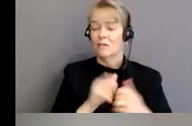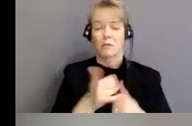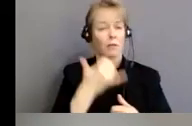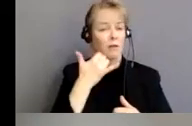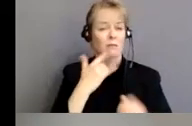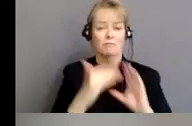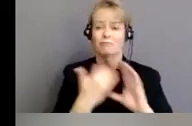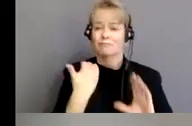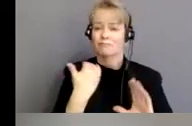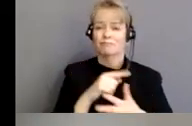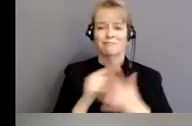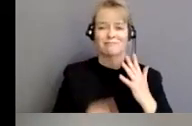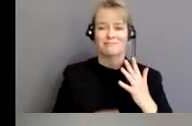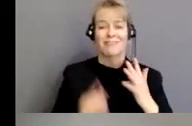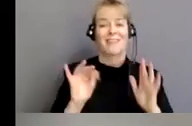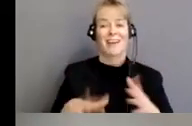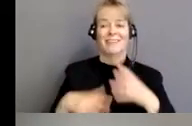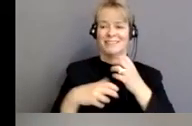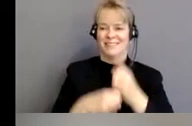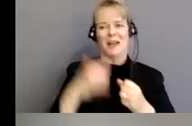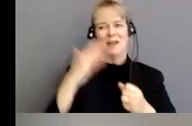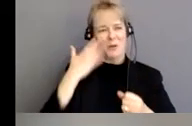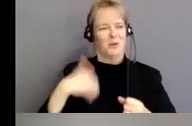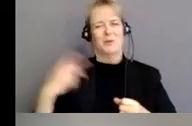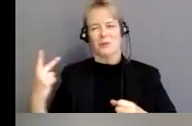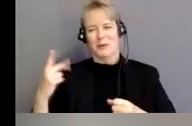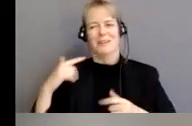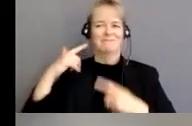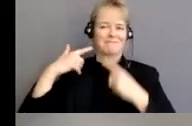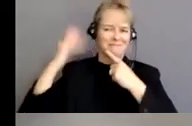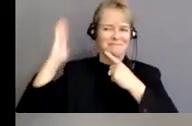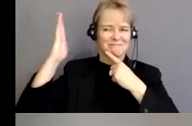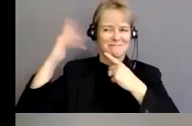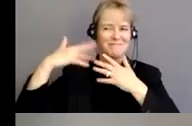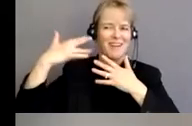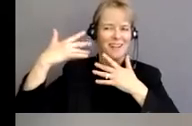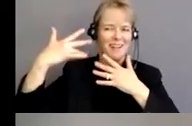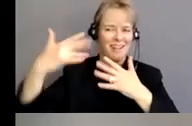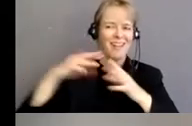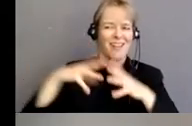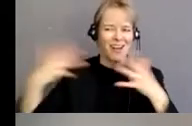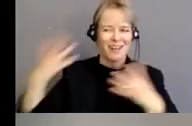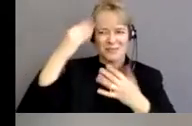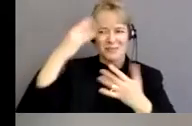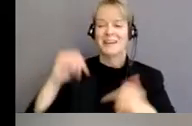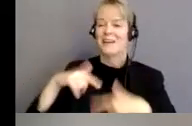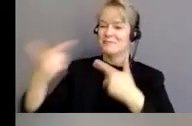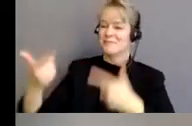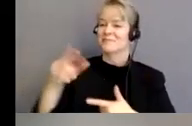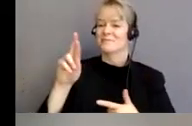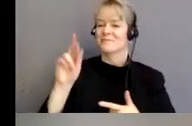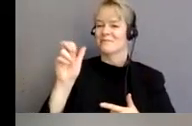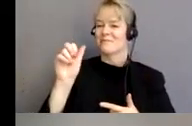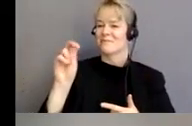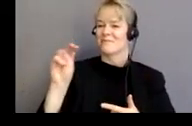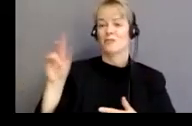us. And that said, I know we've talked a lot. I'm going to turn it back to Rianne because she's got more information to share with you. Thanks,